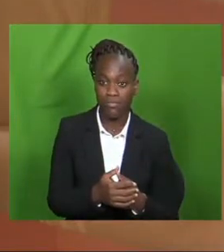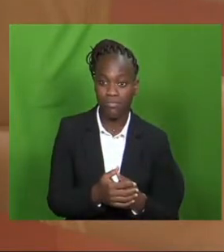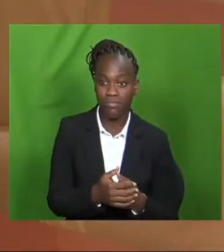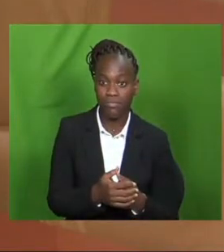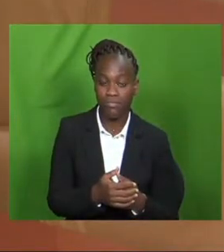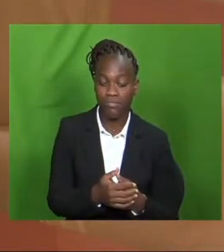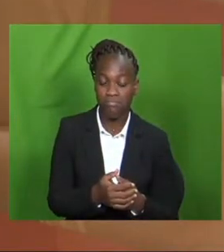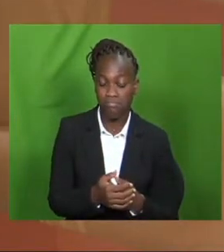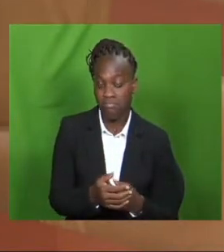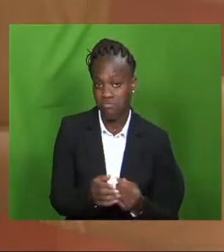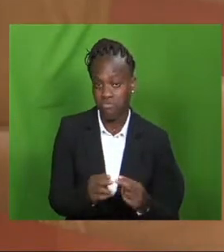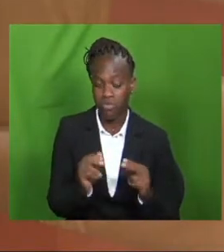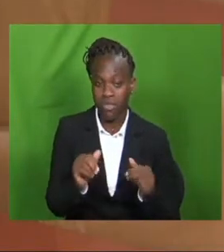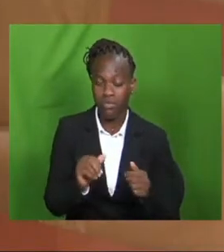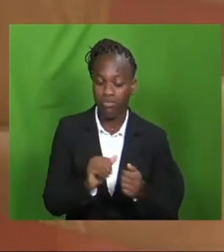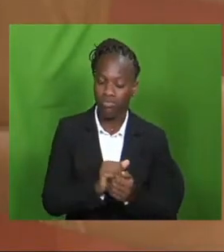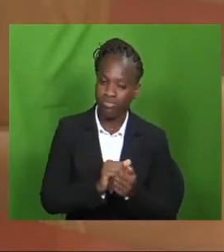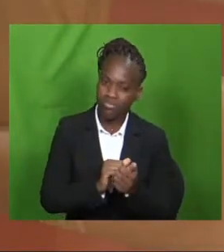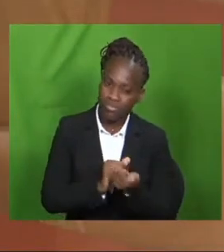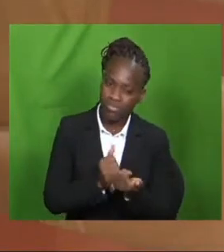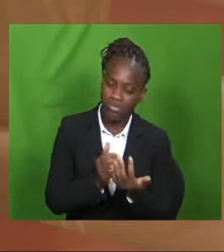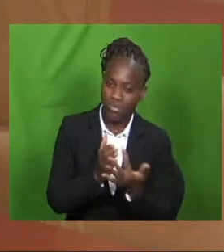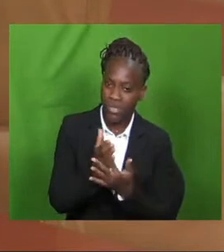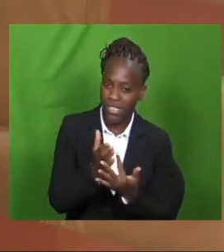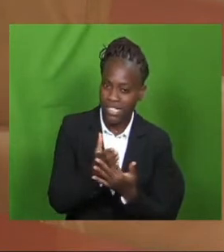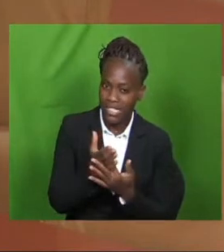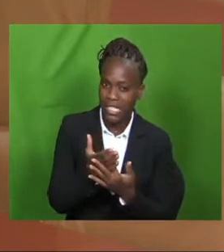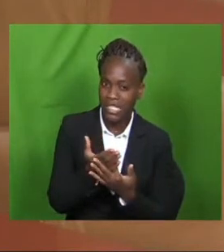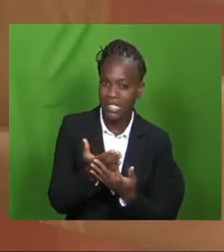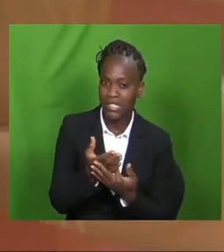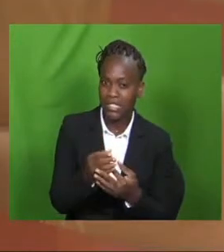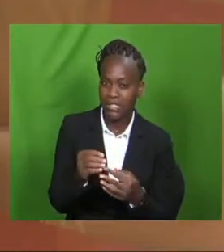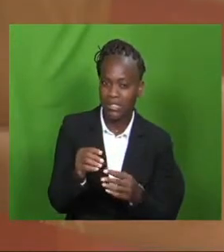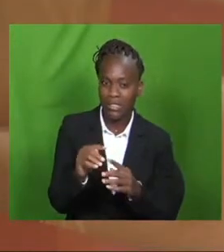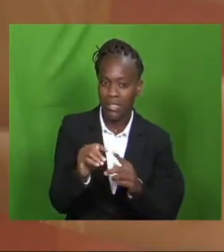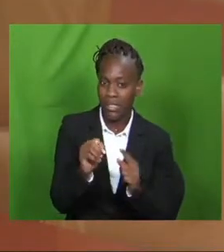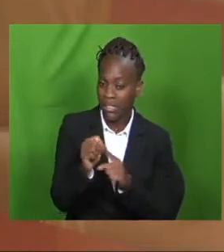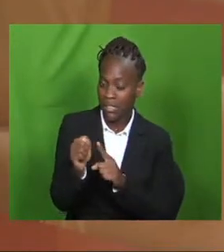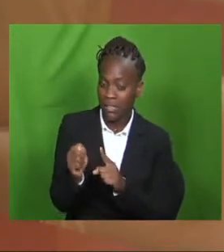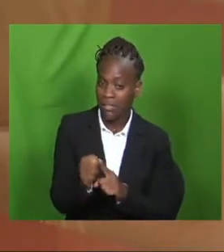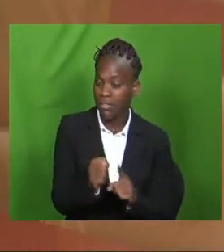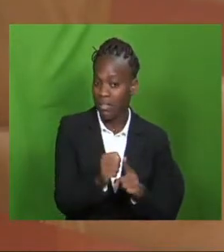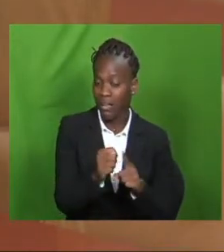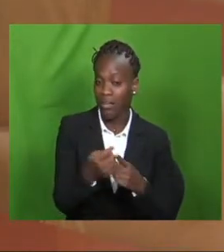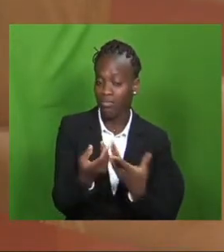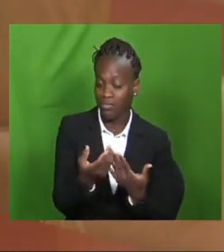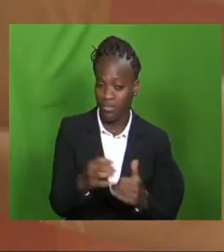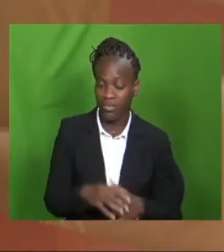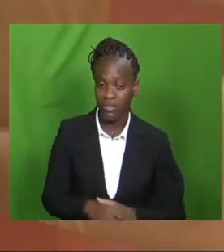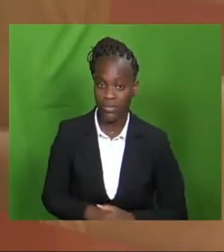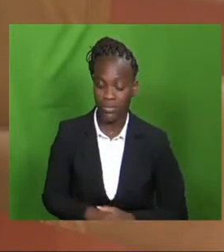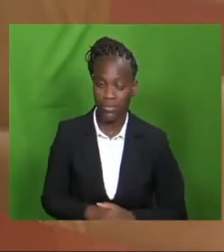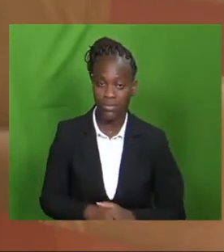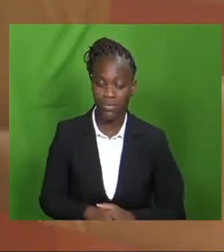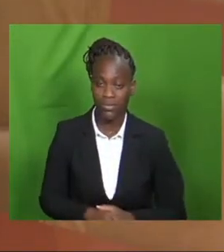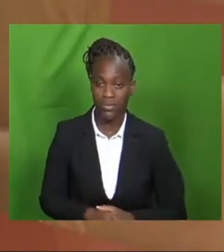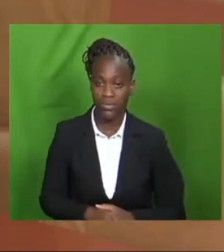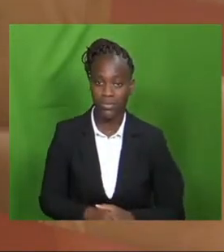access such places across both banks of the river?